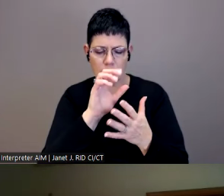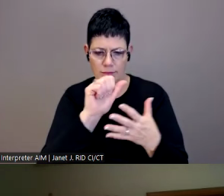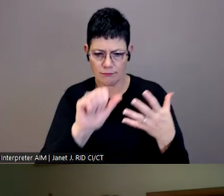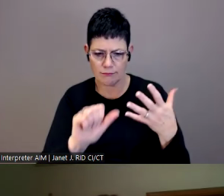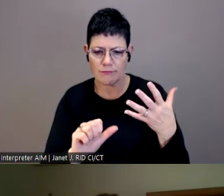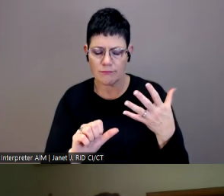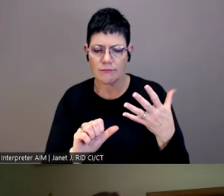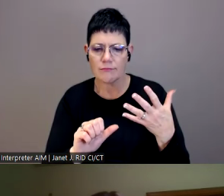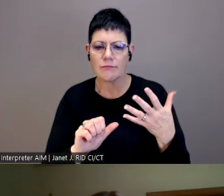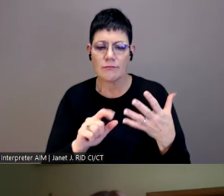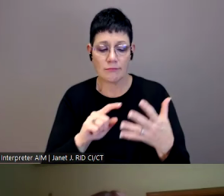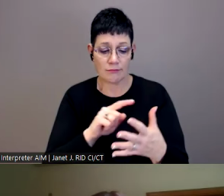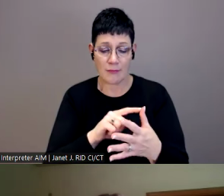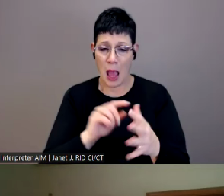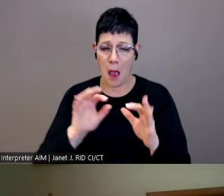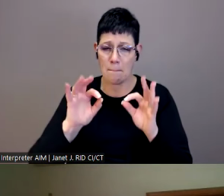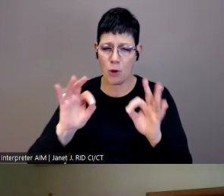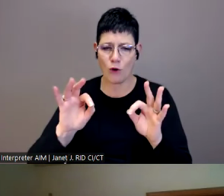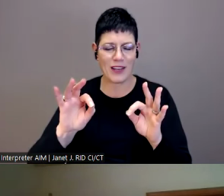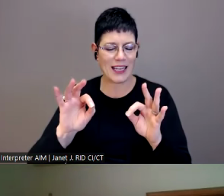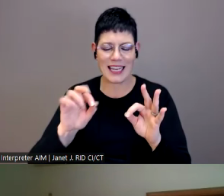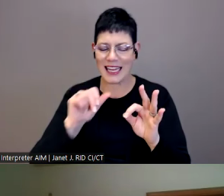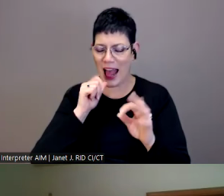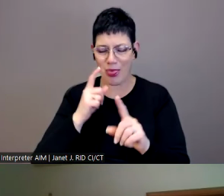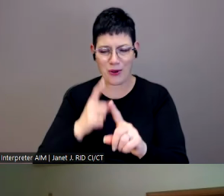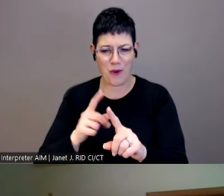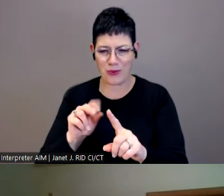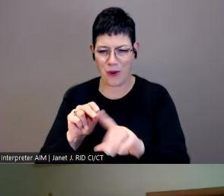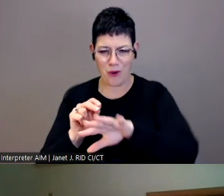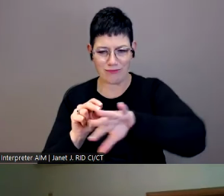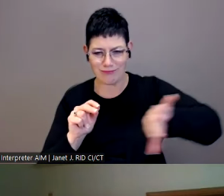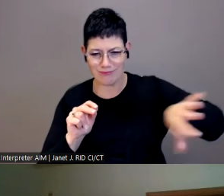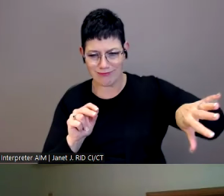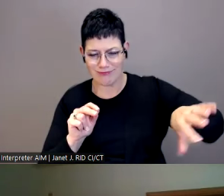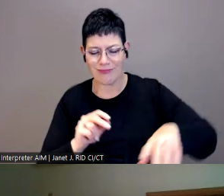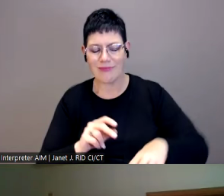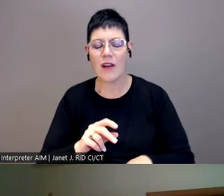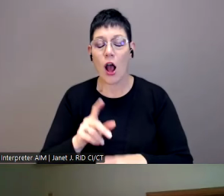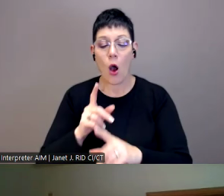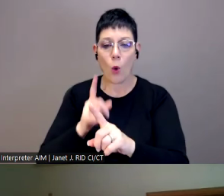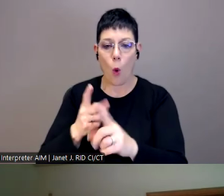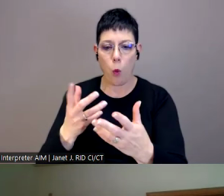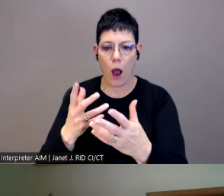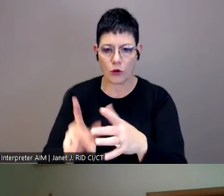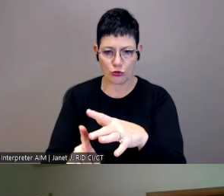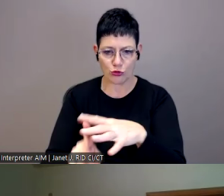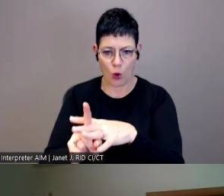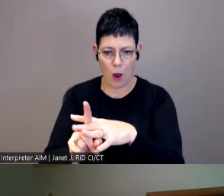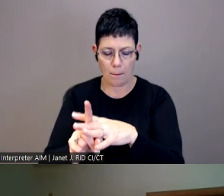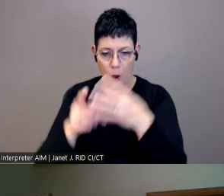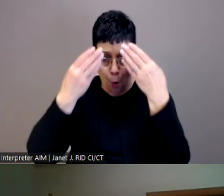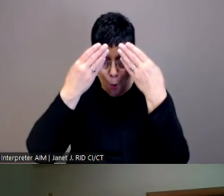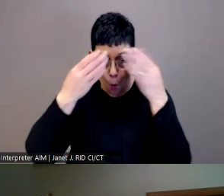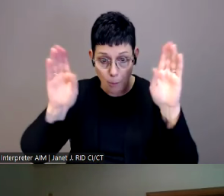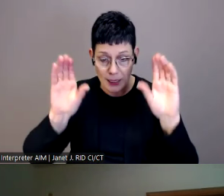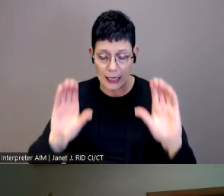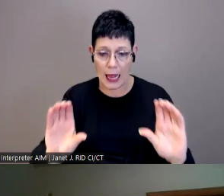up. Perfection is not the goal here. The goal is showing up and being open to, like in Erin's